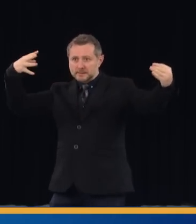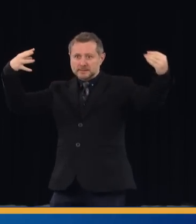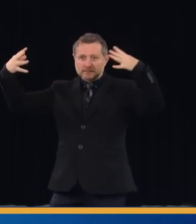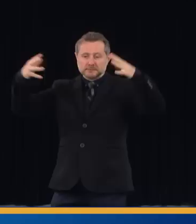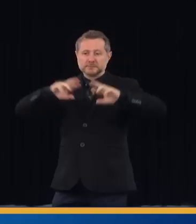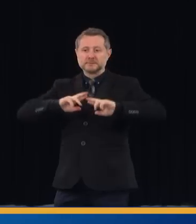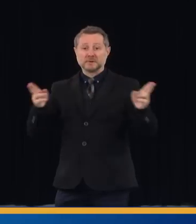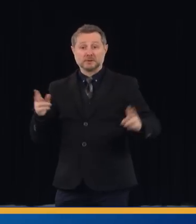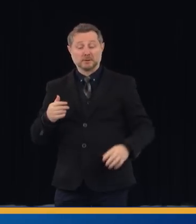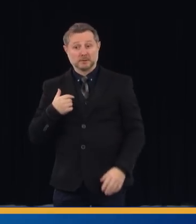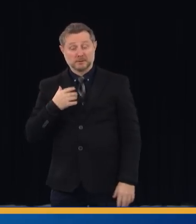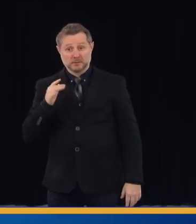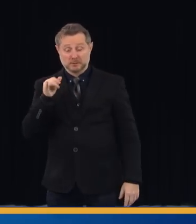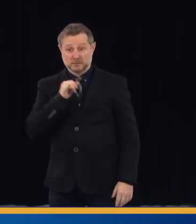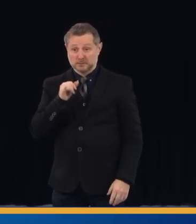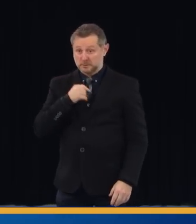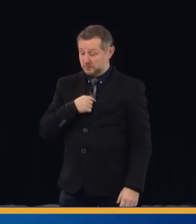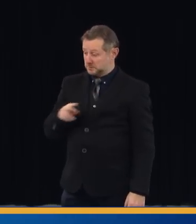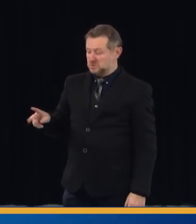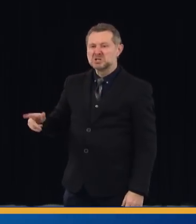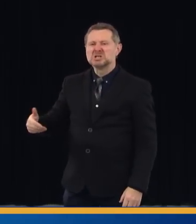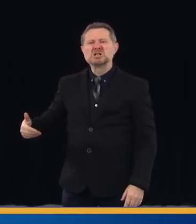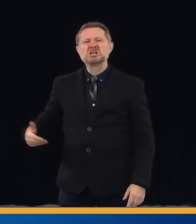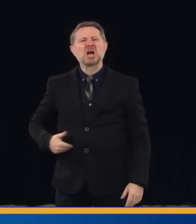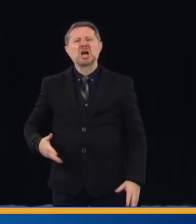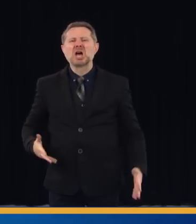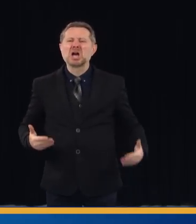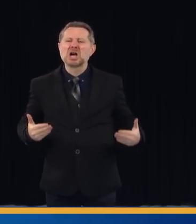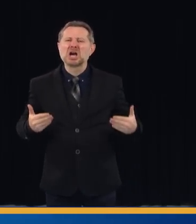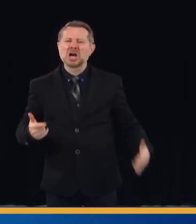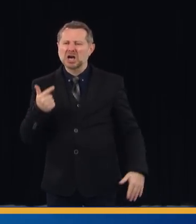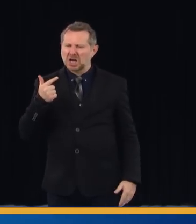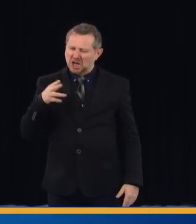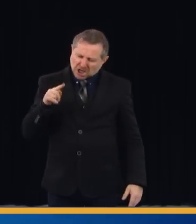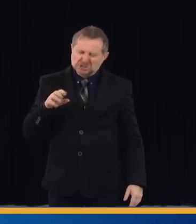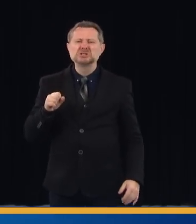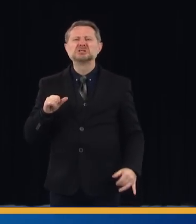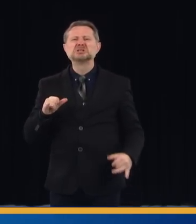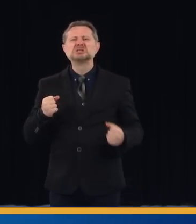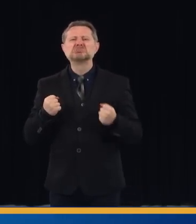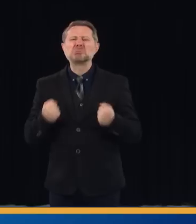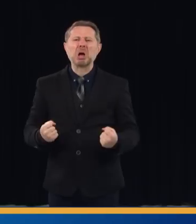What a gutsy, courageous thing to do.